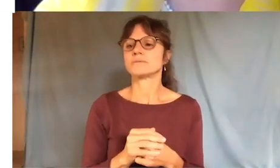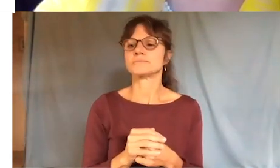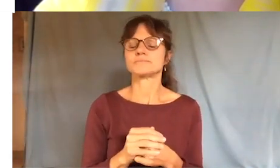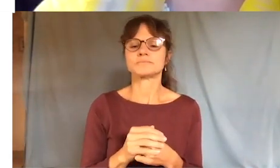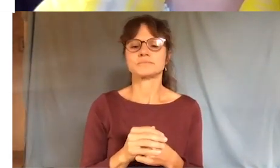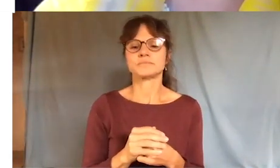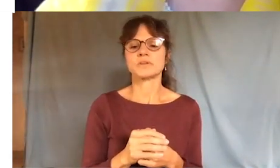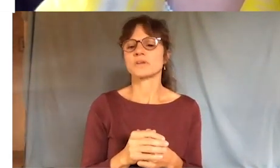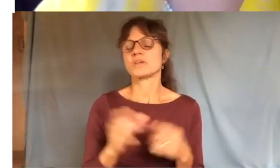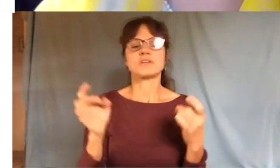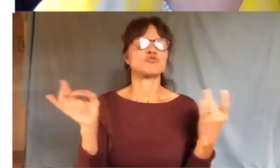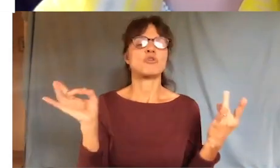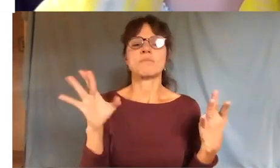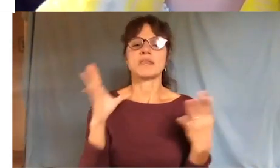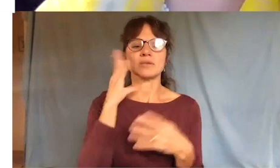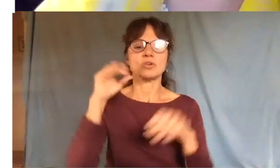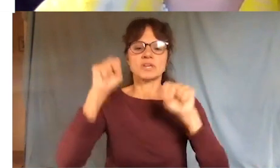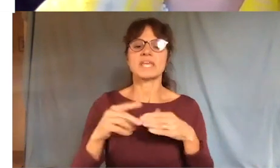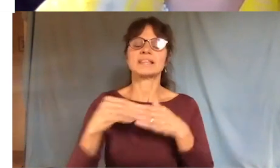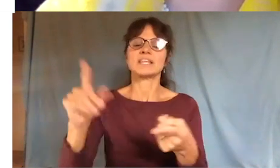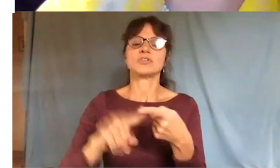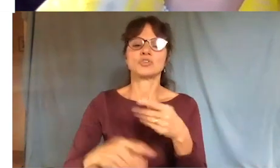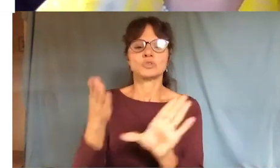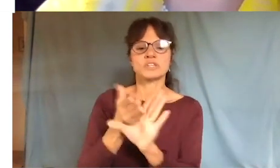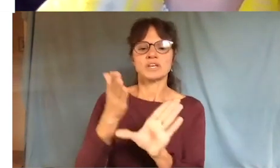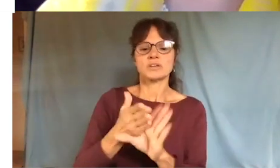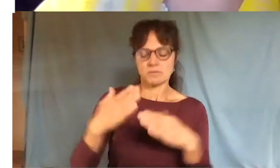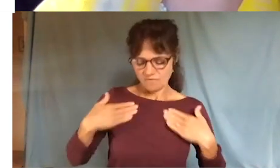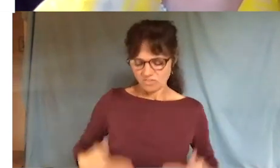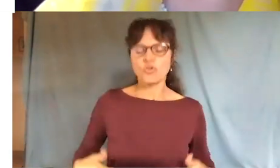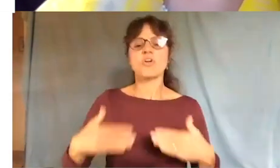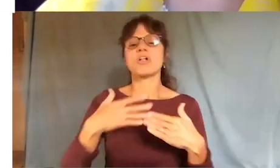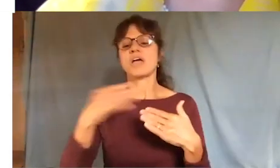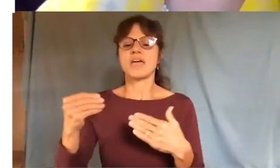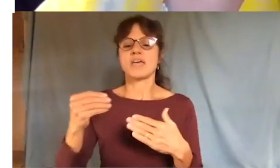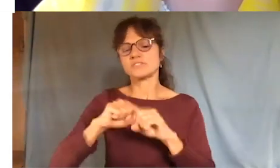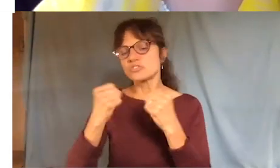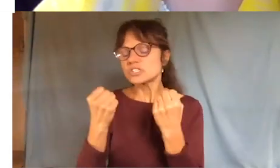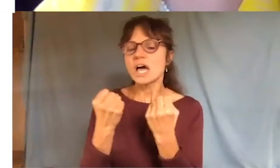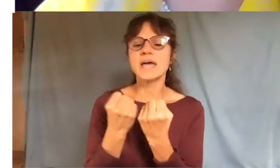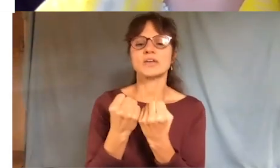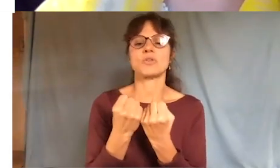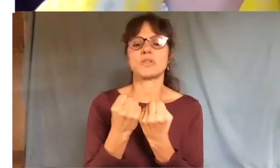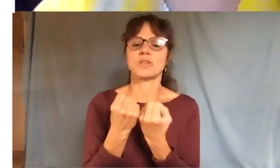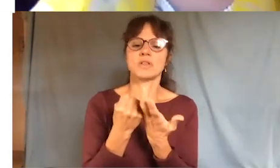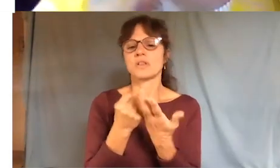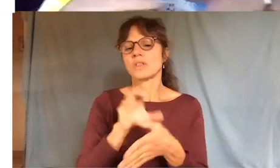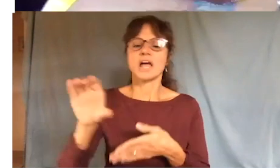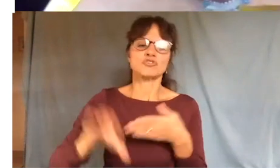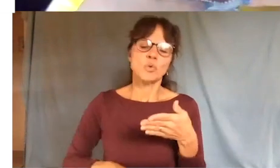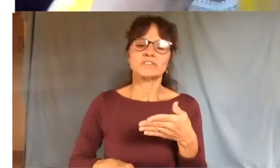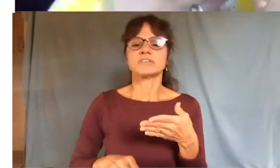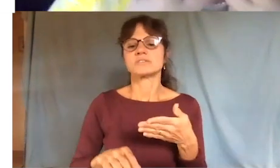Now, traumatic experiences can lead to psychological, physiological, societal consequences